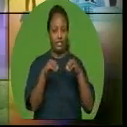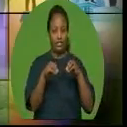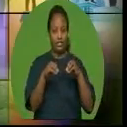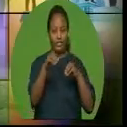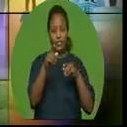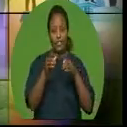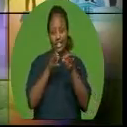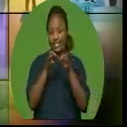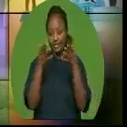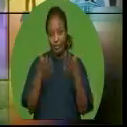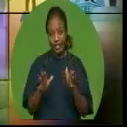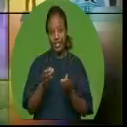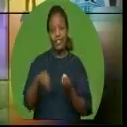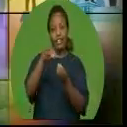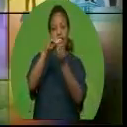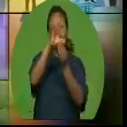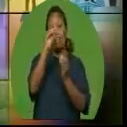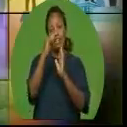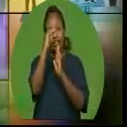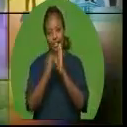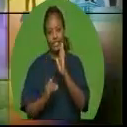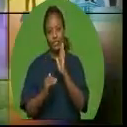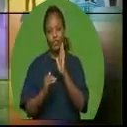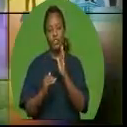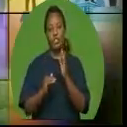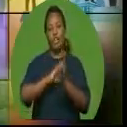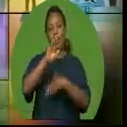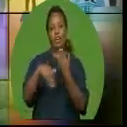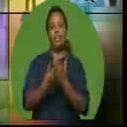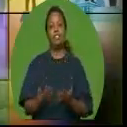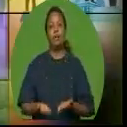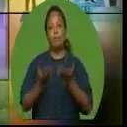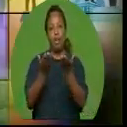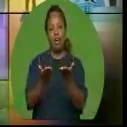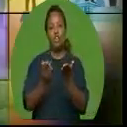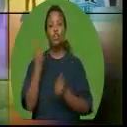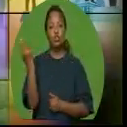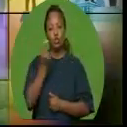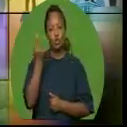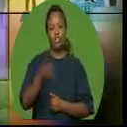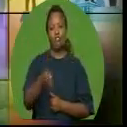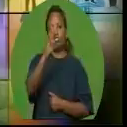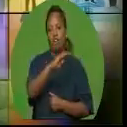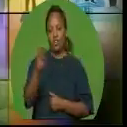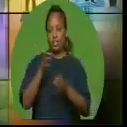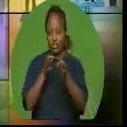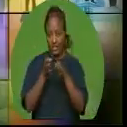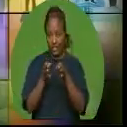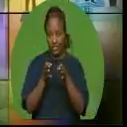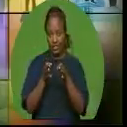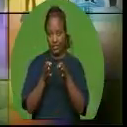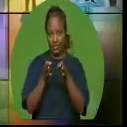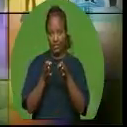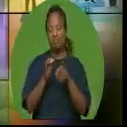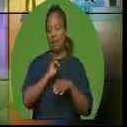Students, did you explain the increase and decrease in aggregate supply using graphical